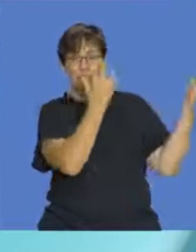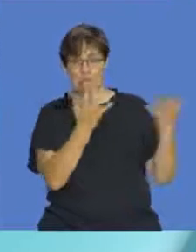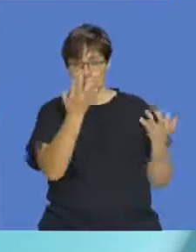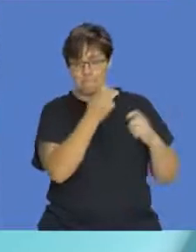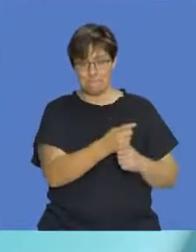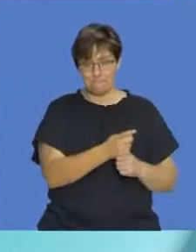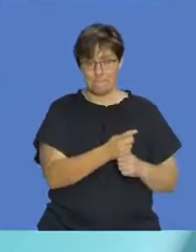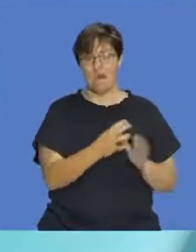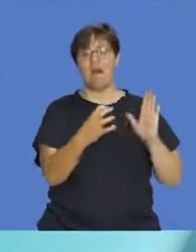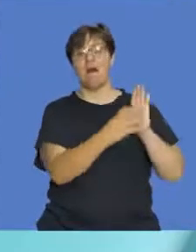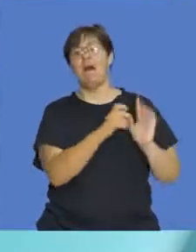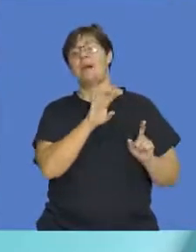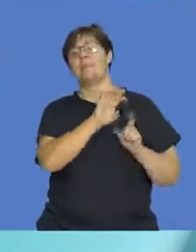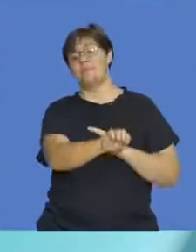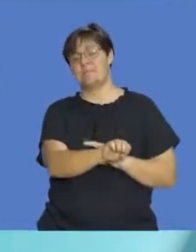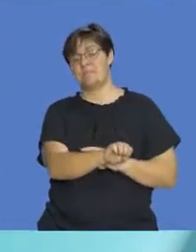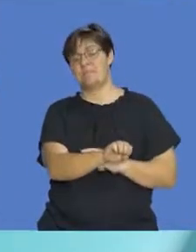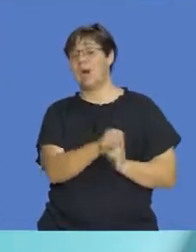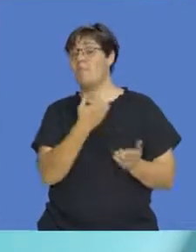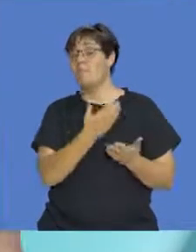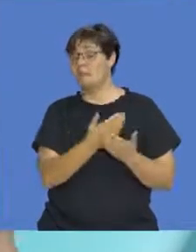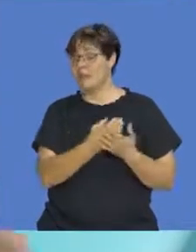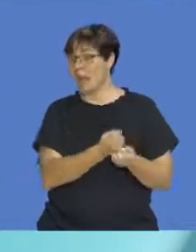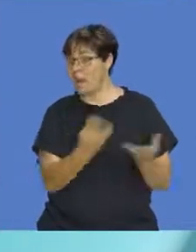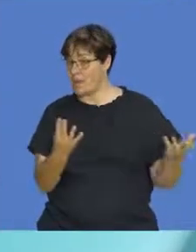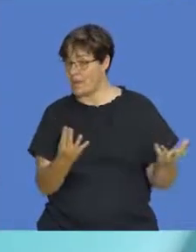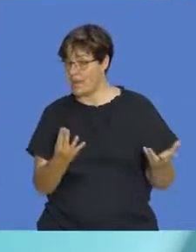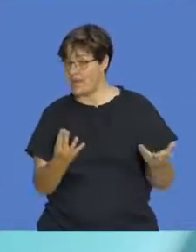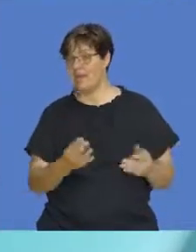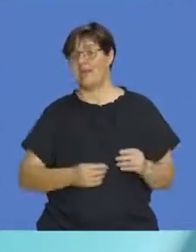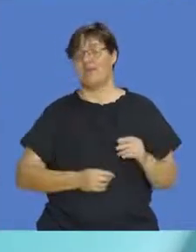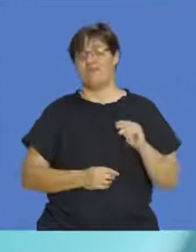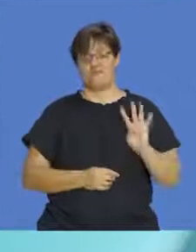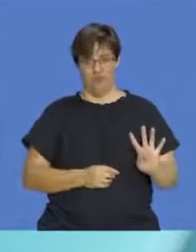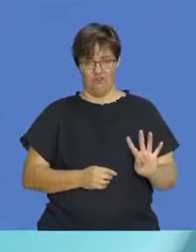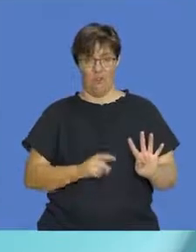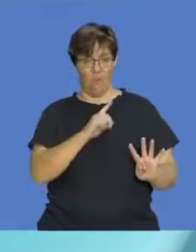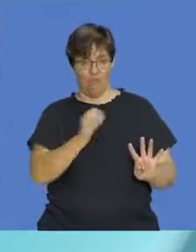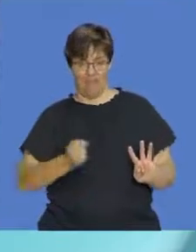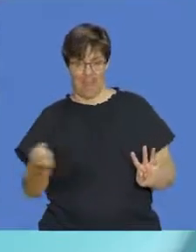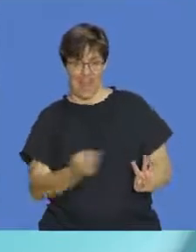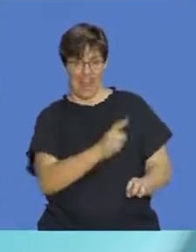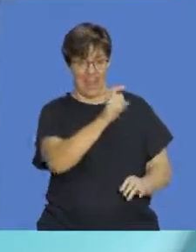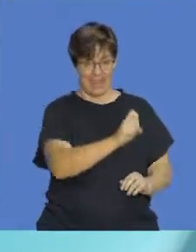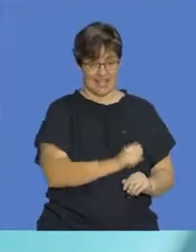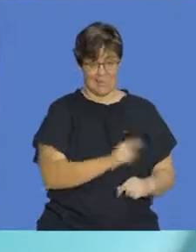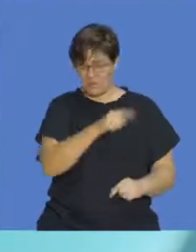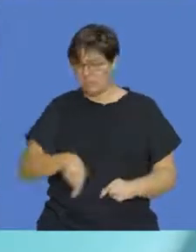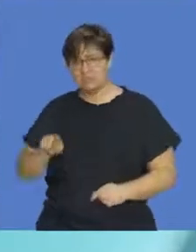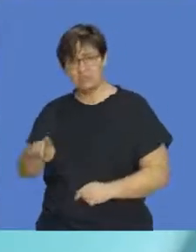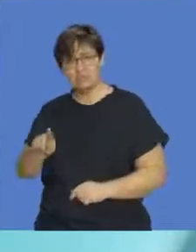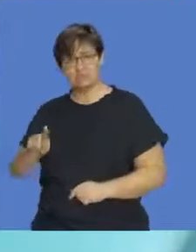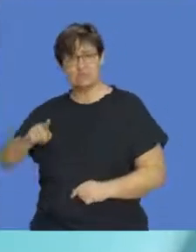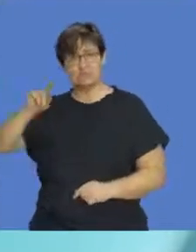seen graphically that there are 4 possibilities for winning when rolling dice X. But what about the second